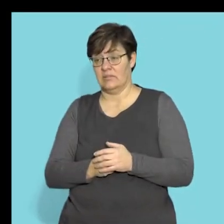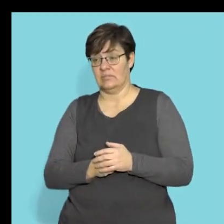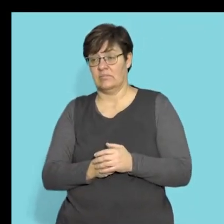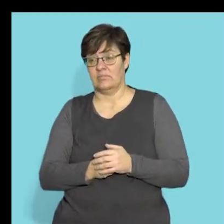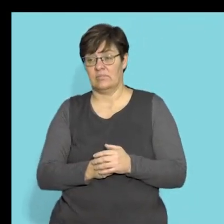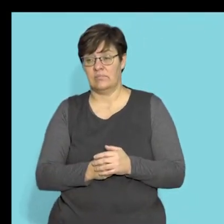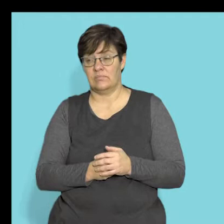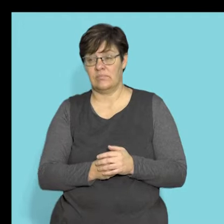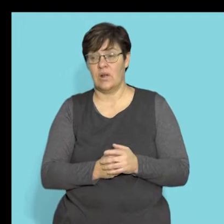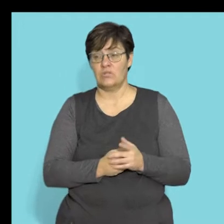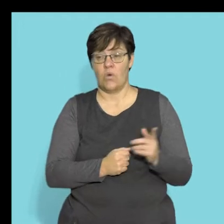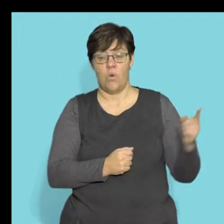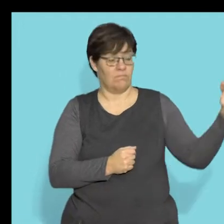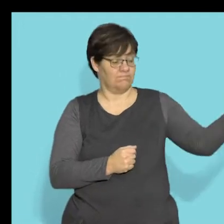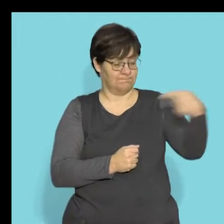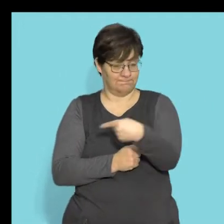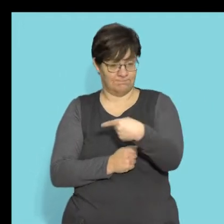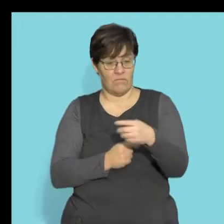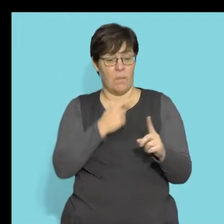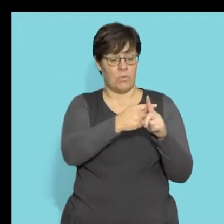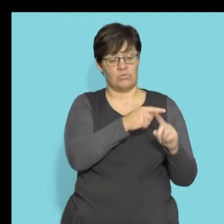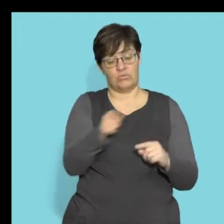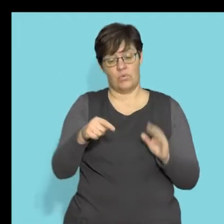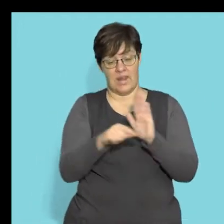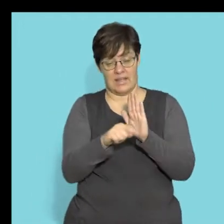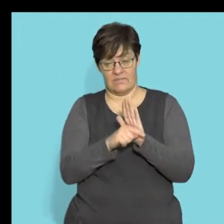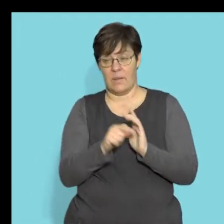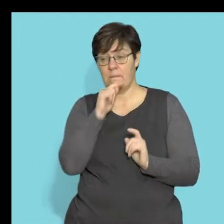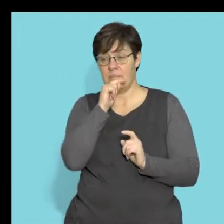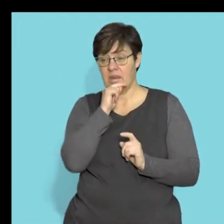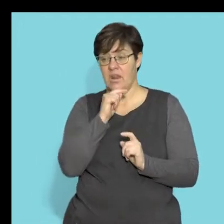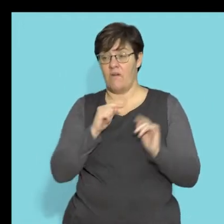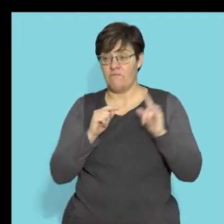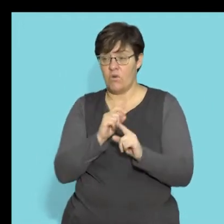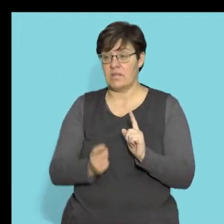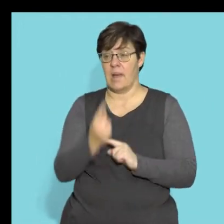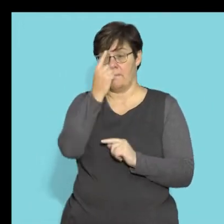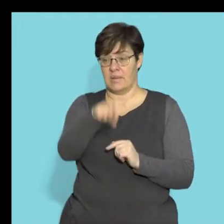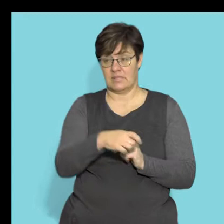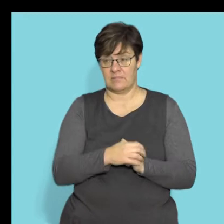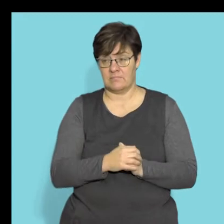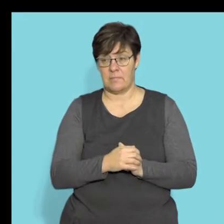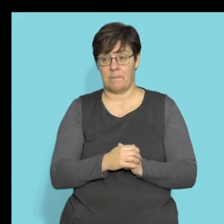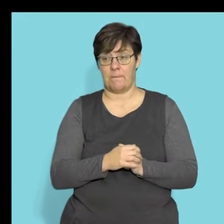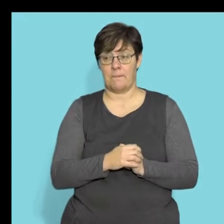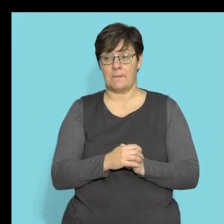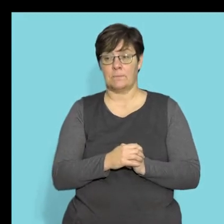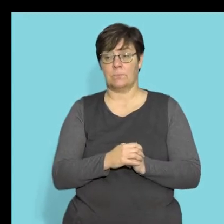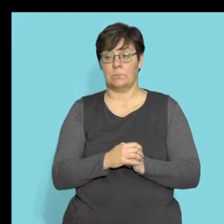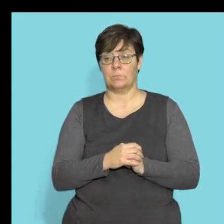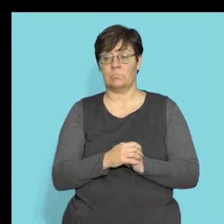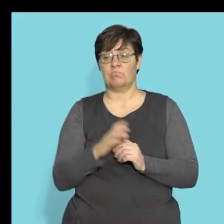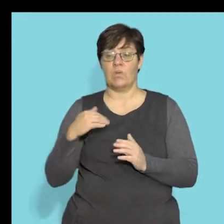negative, then the current direction is in that direction, which means the force must be up. Now, to